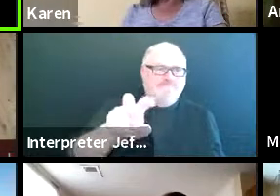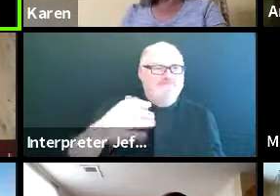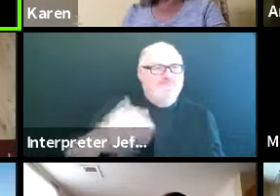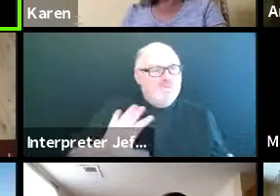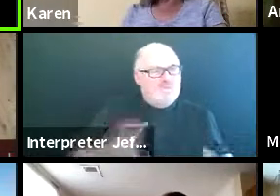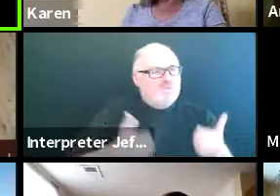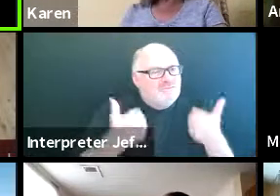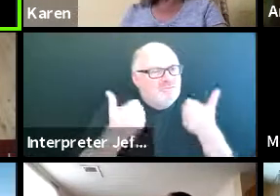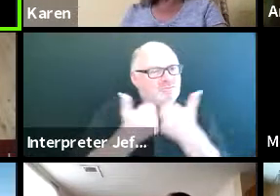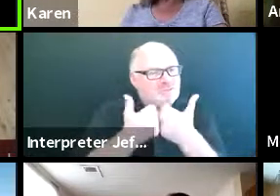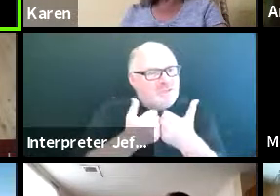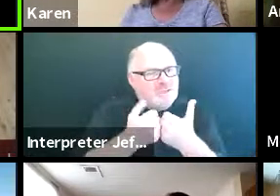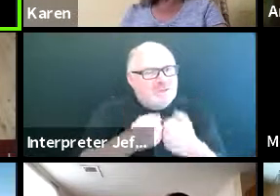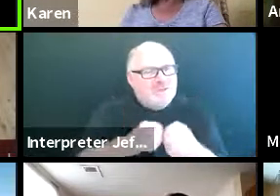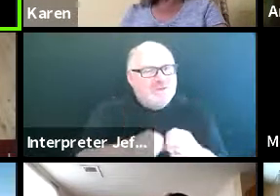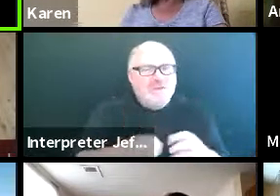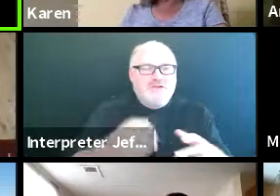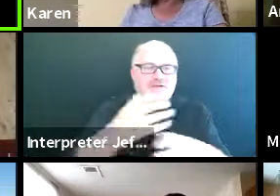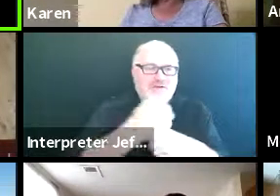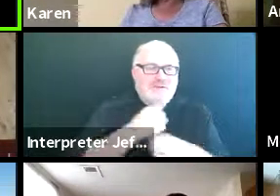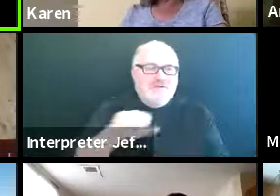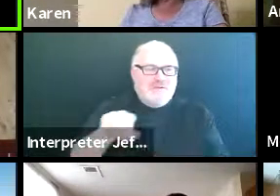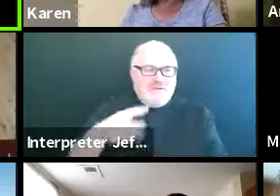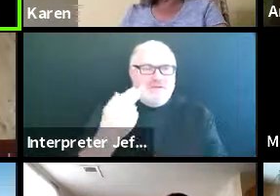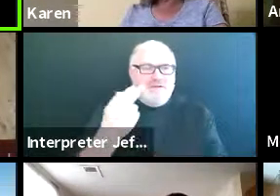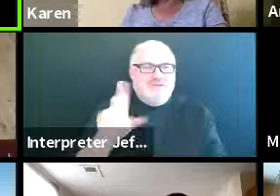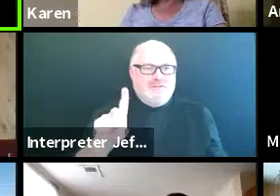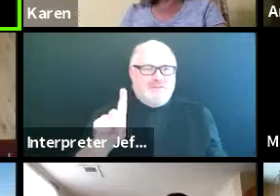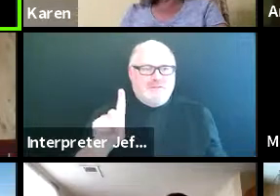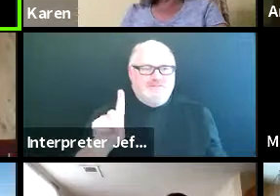difficult road that is earning a doctoral degree.